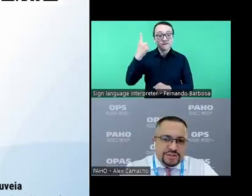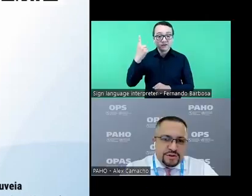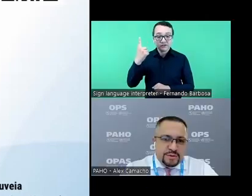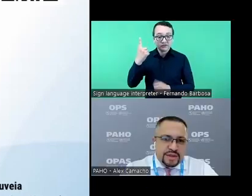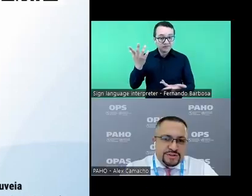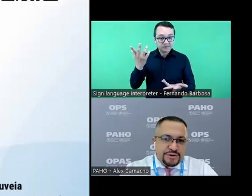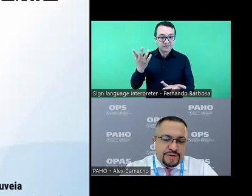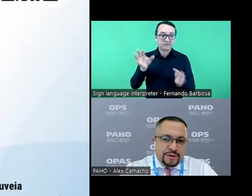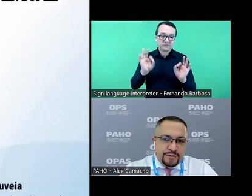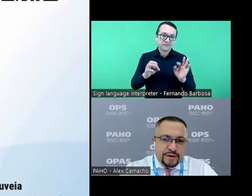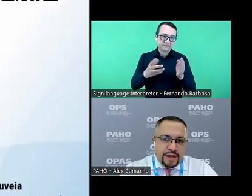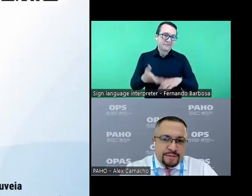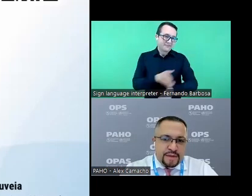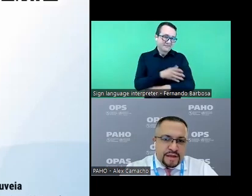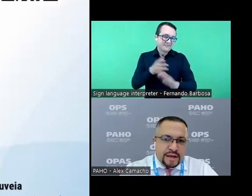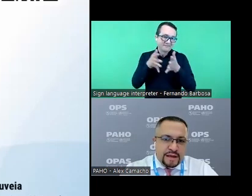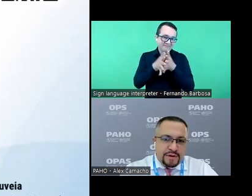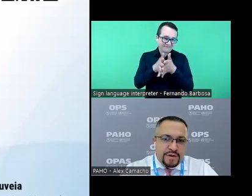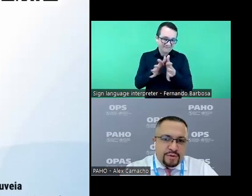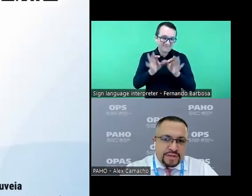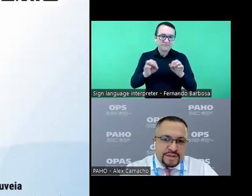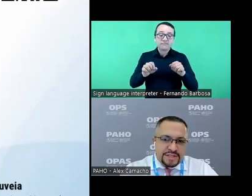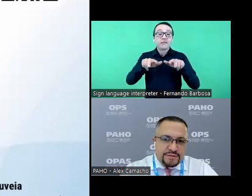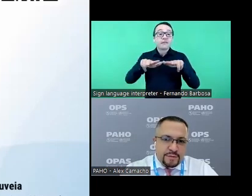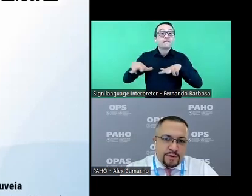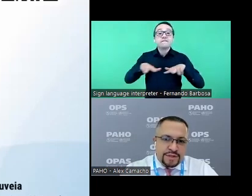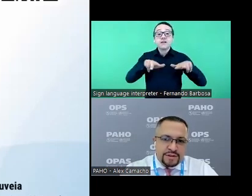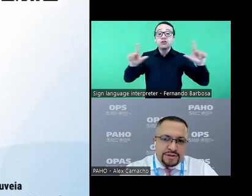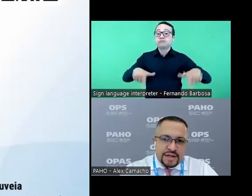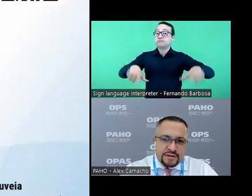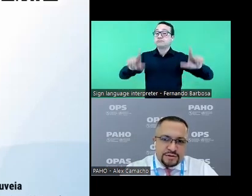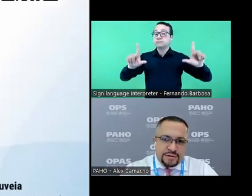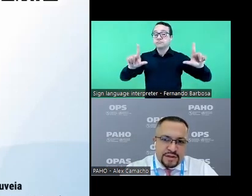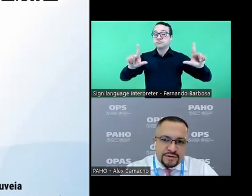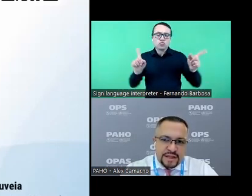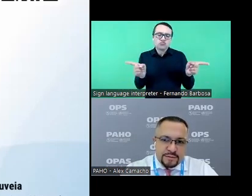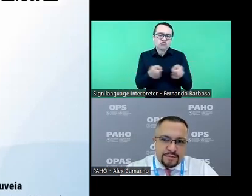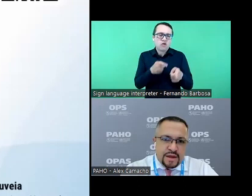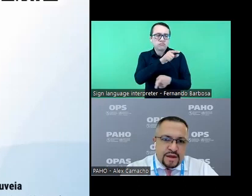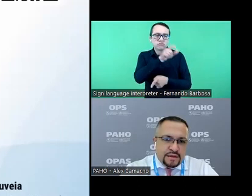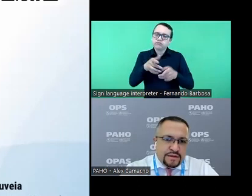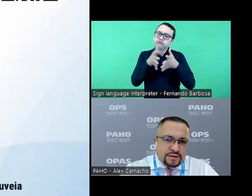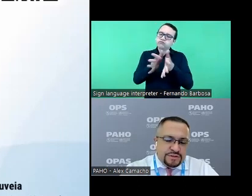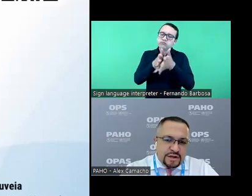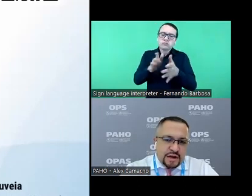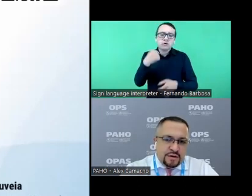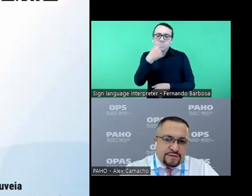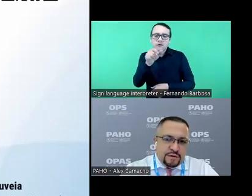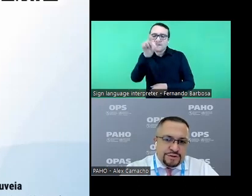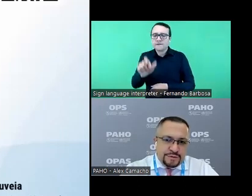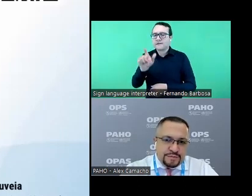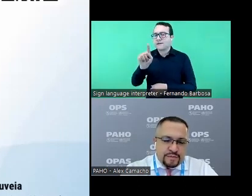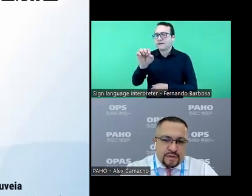as mentioned, with a short video and a very important message from our Director General, Dr. Tedros Adhanom, the Director General